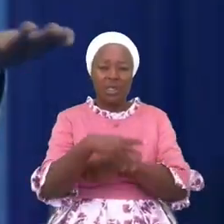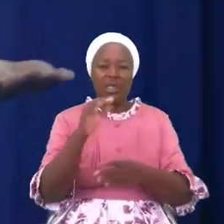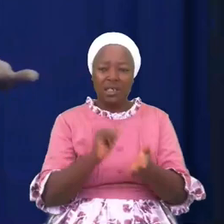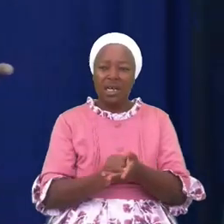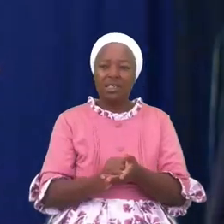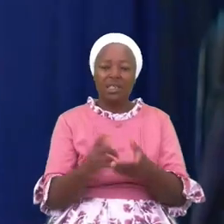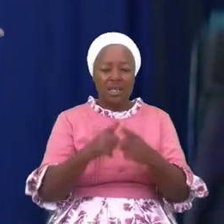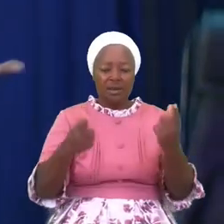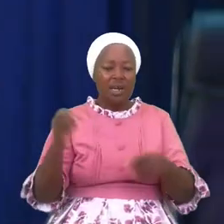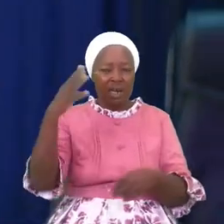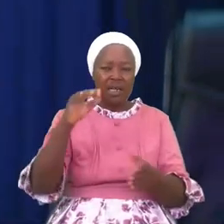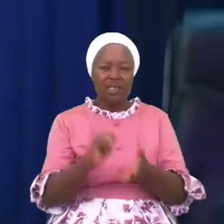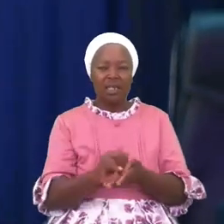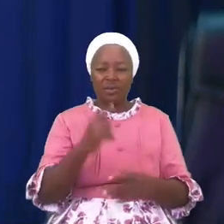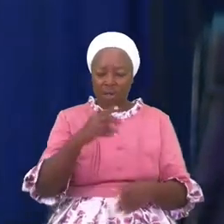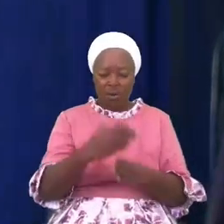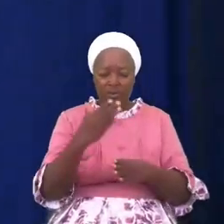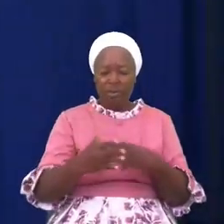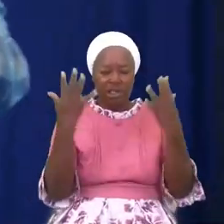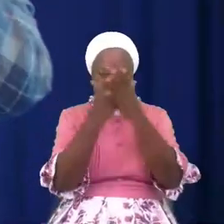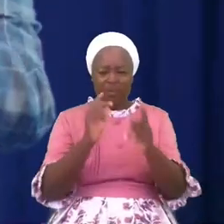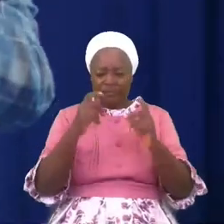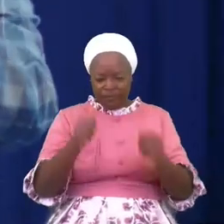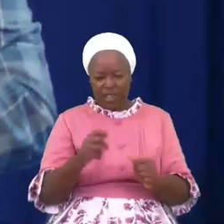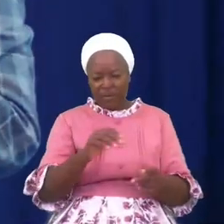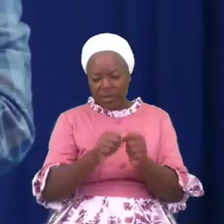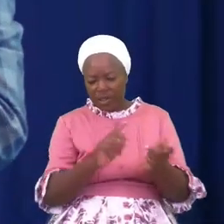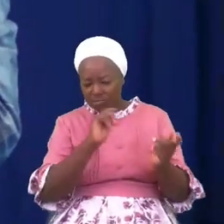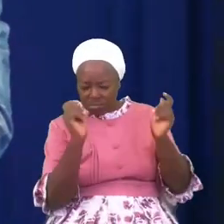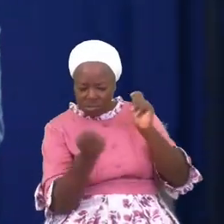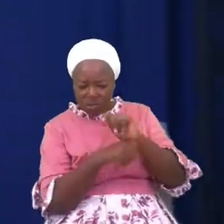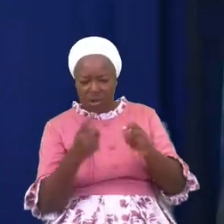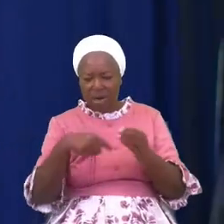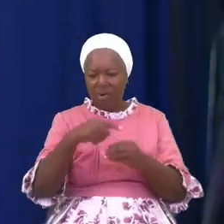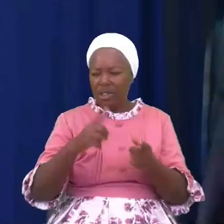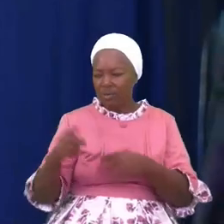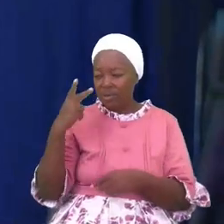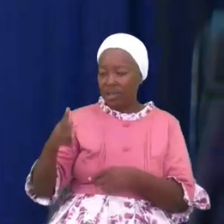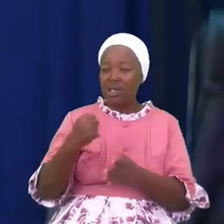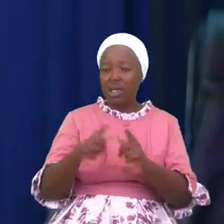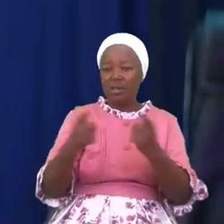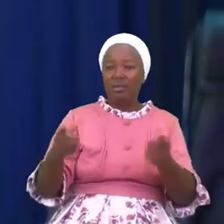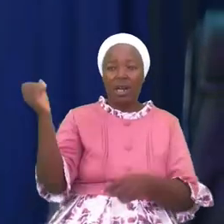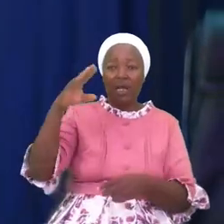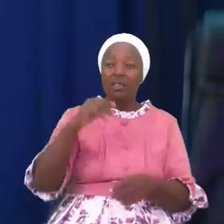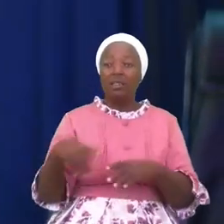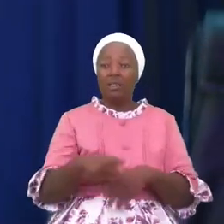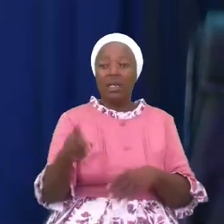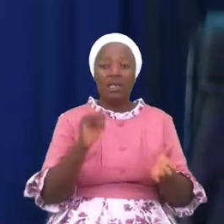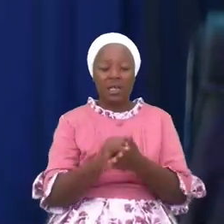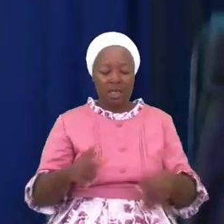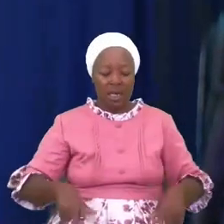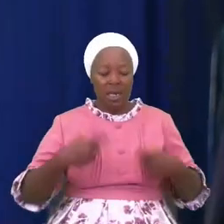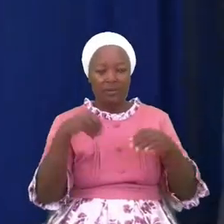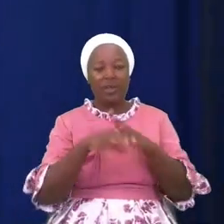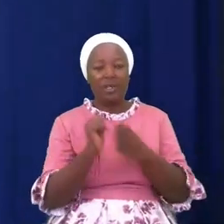around, and now you have a great light. They that dwell in the shadow, in the land of the shadow of